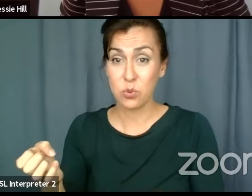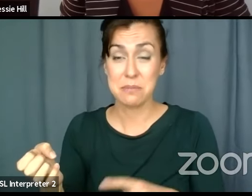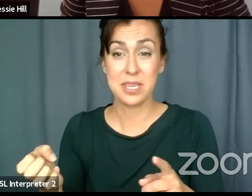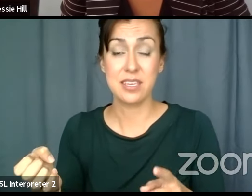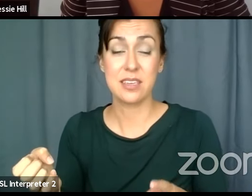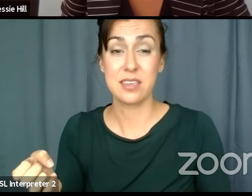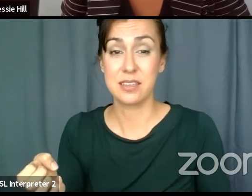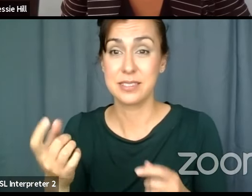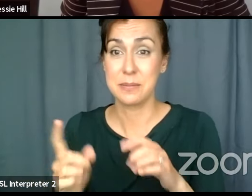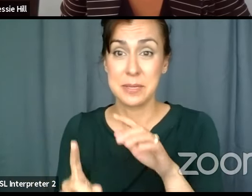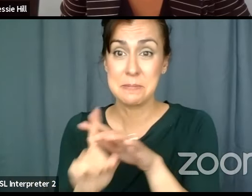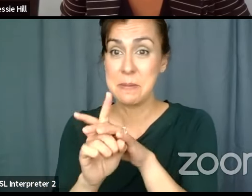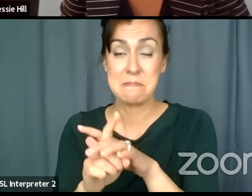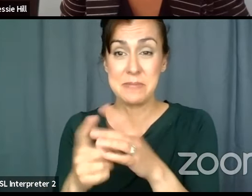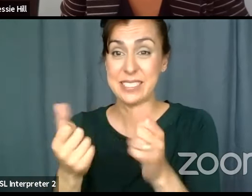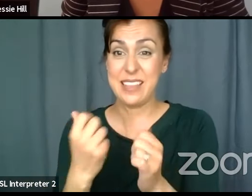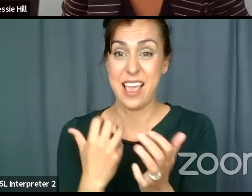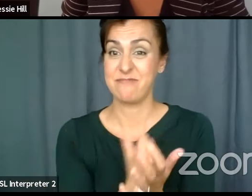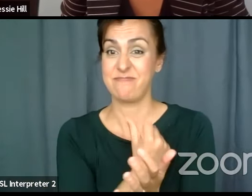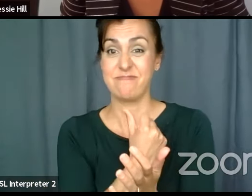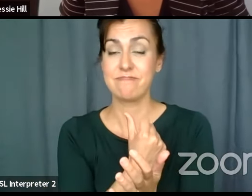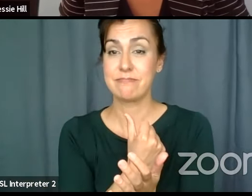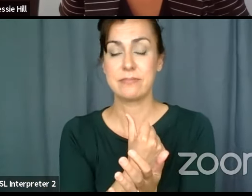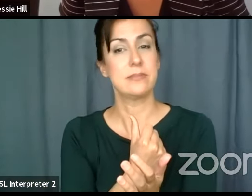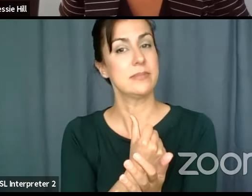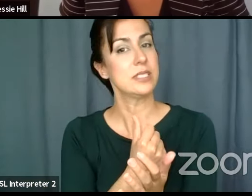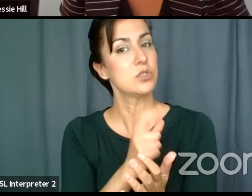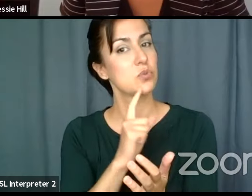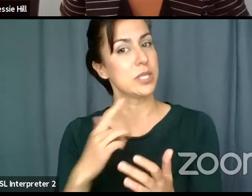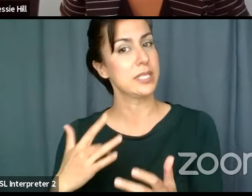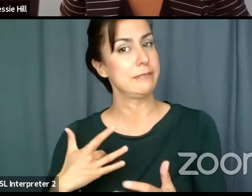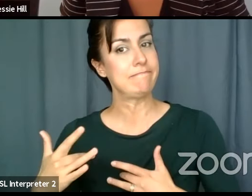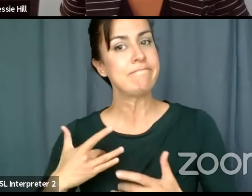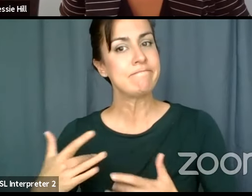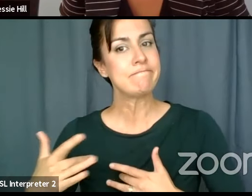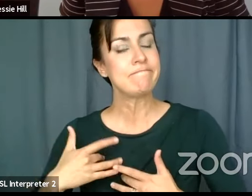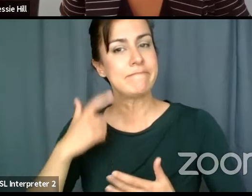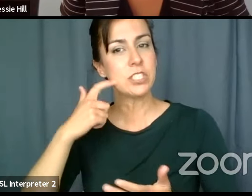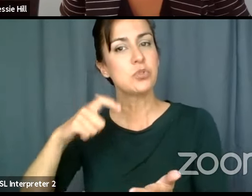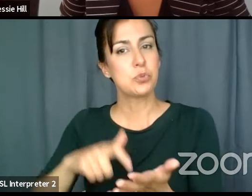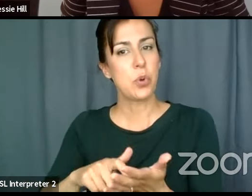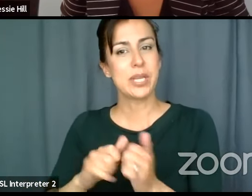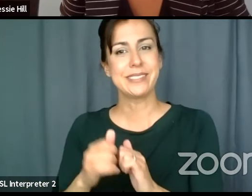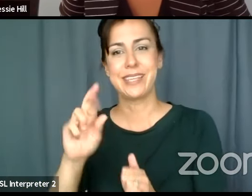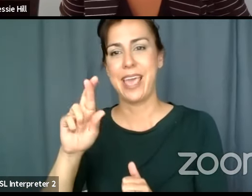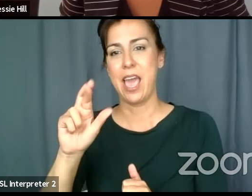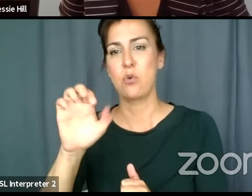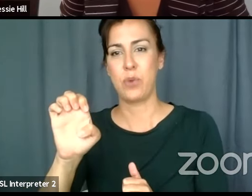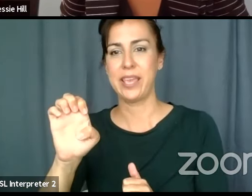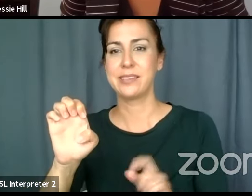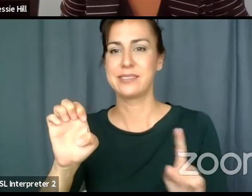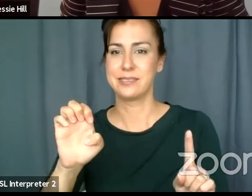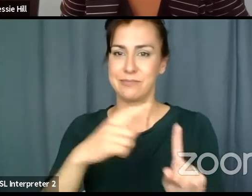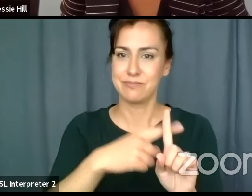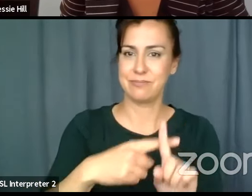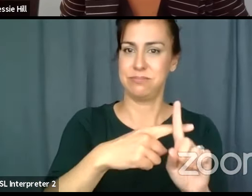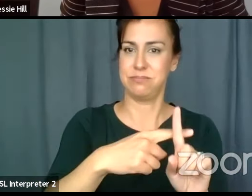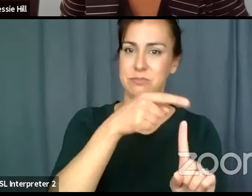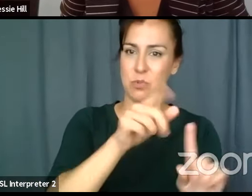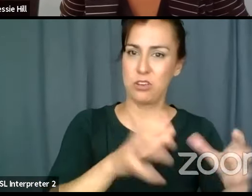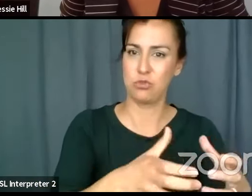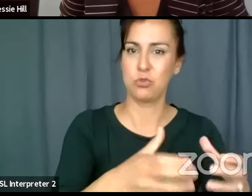used is inherently troubling because of the racialized way in which it seems to be being